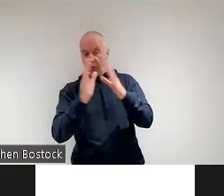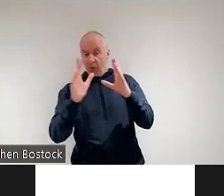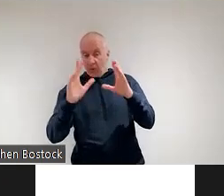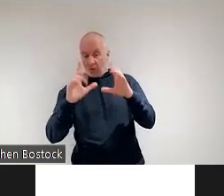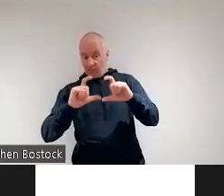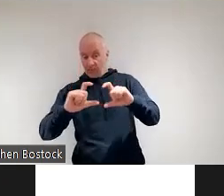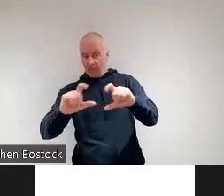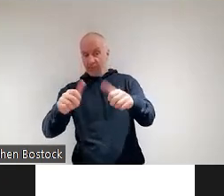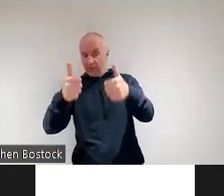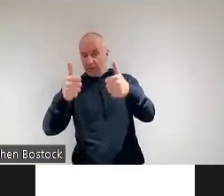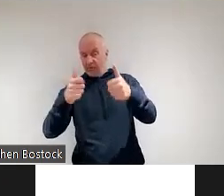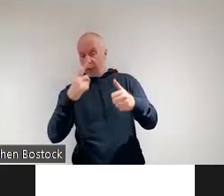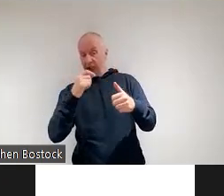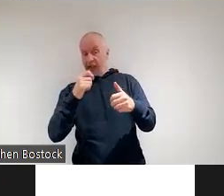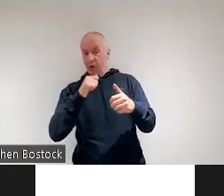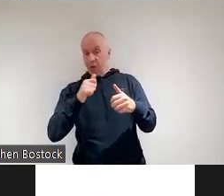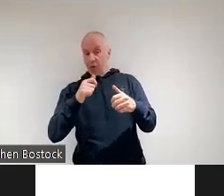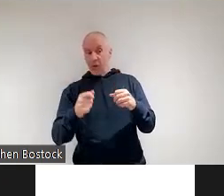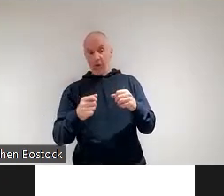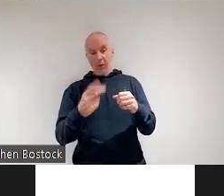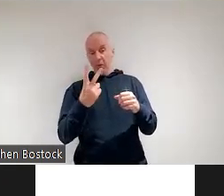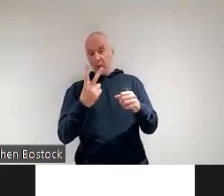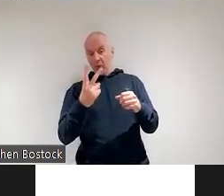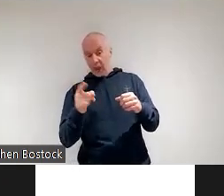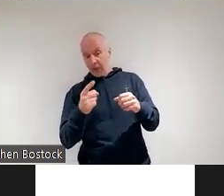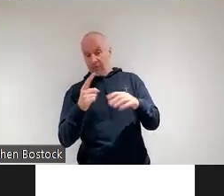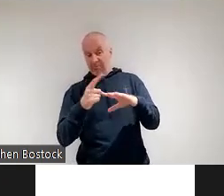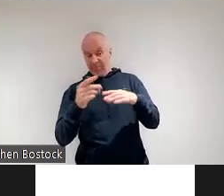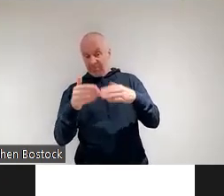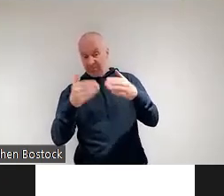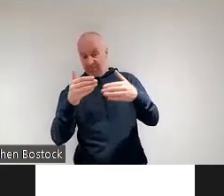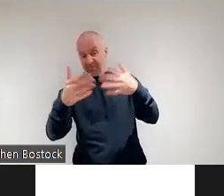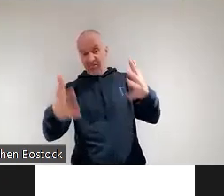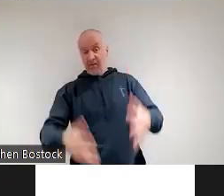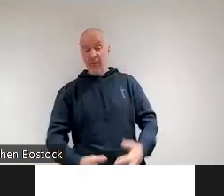This can still be used for another 2,000 times.